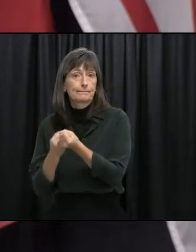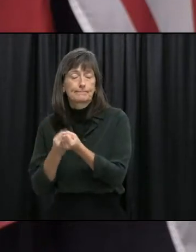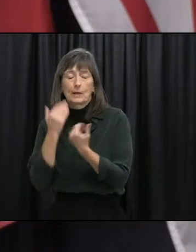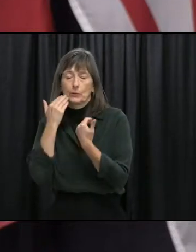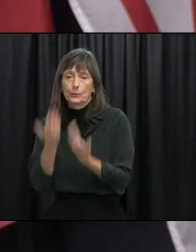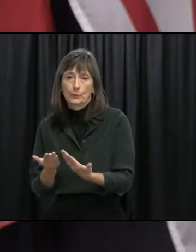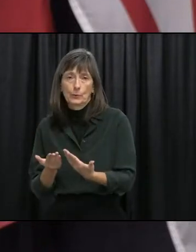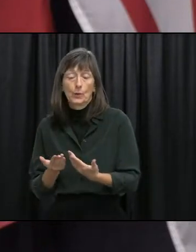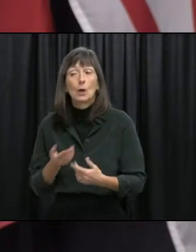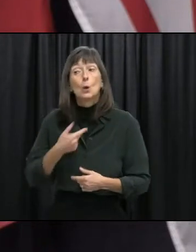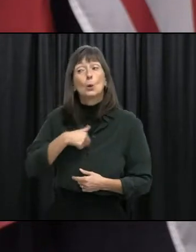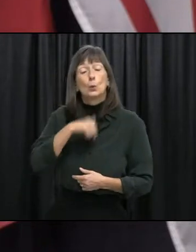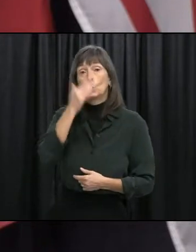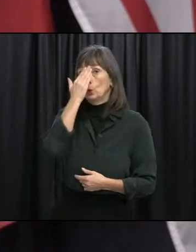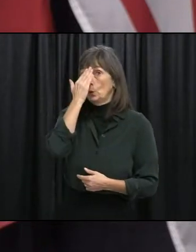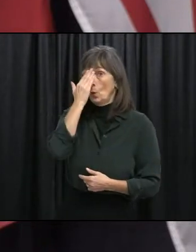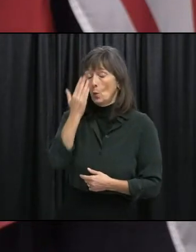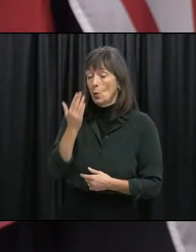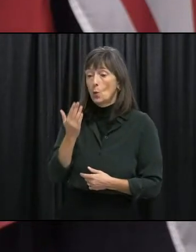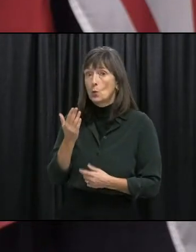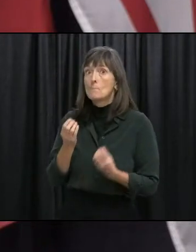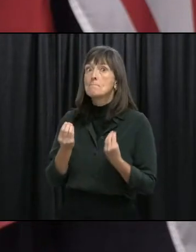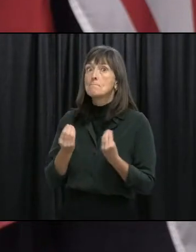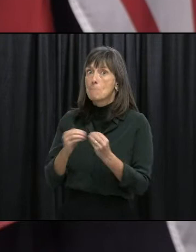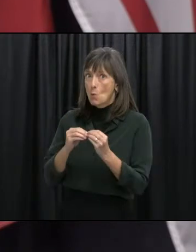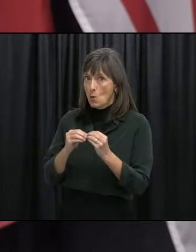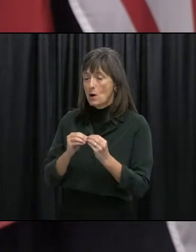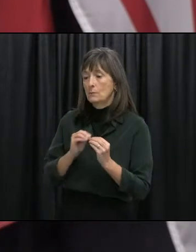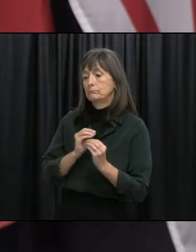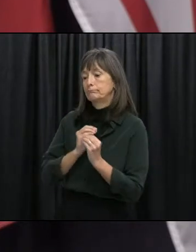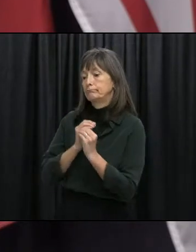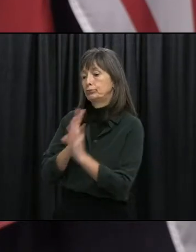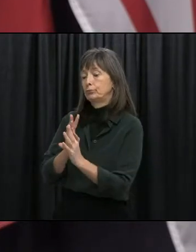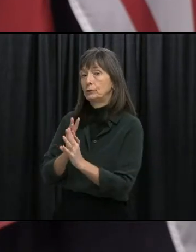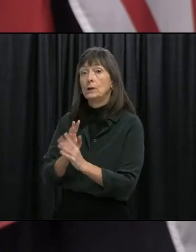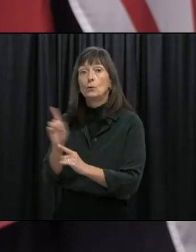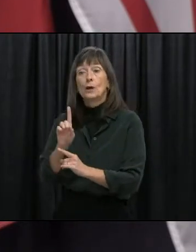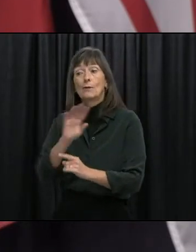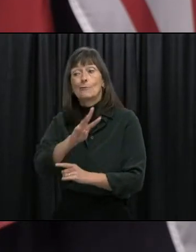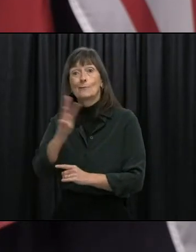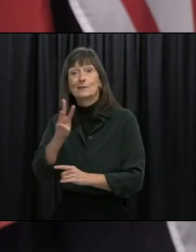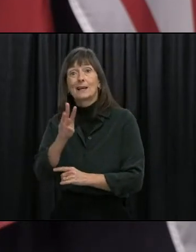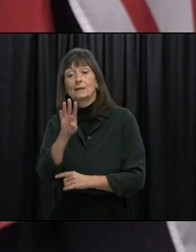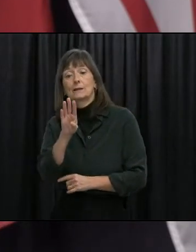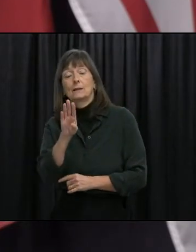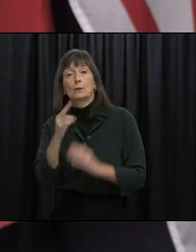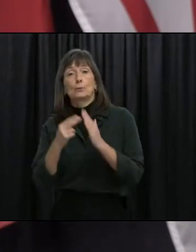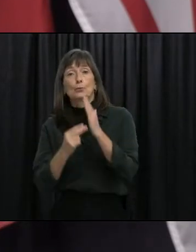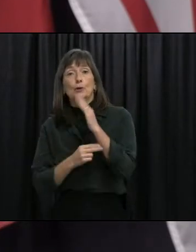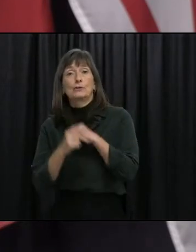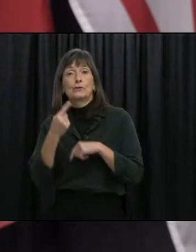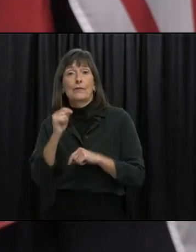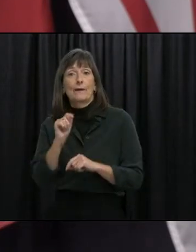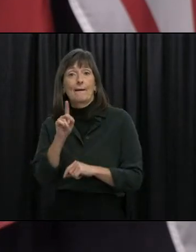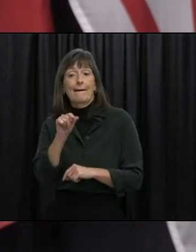significant uptick in traffic to Bridge the Gap, for example, as a portal. I think the last